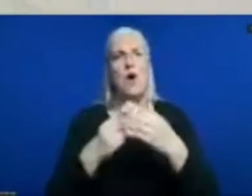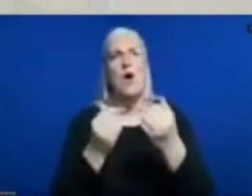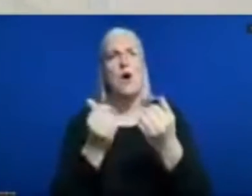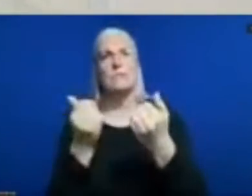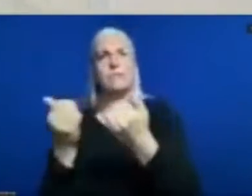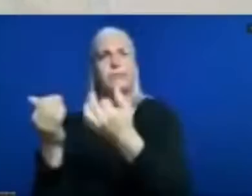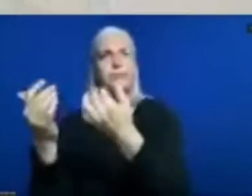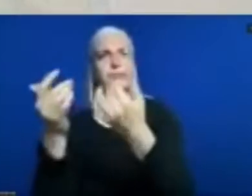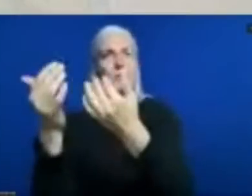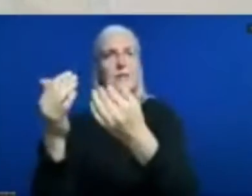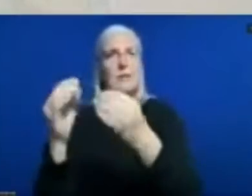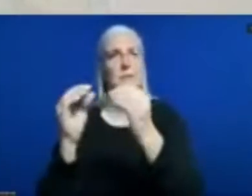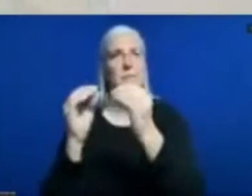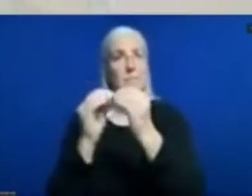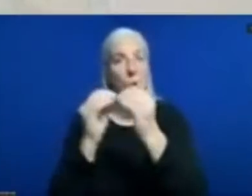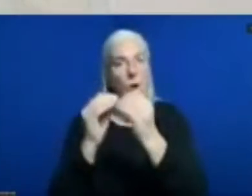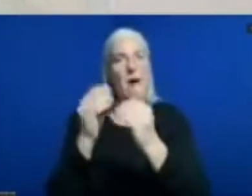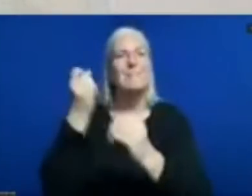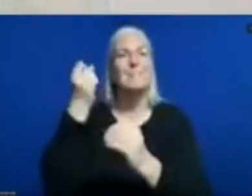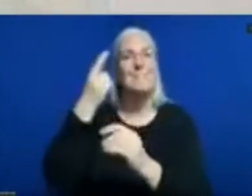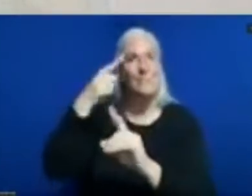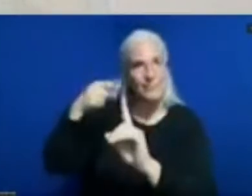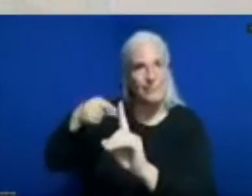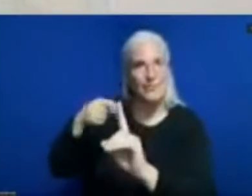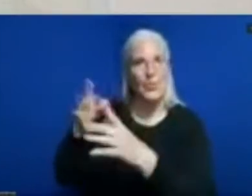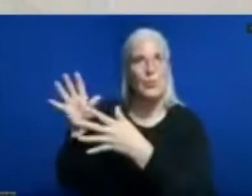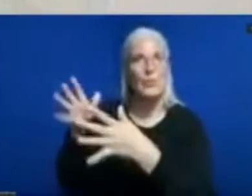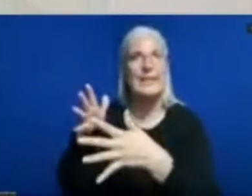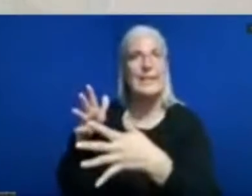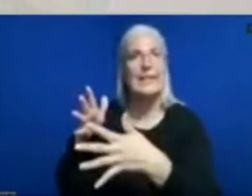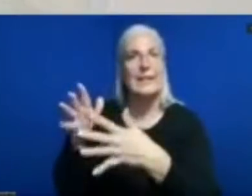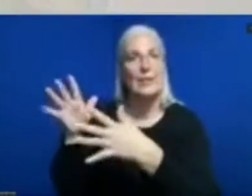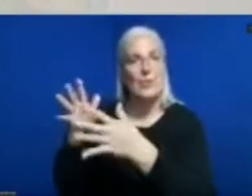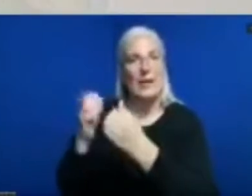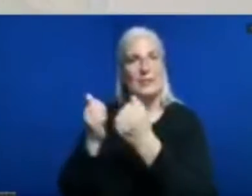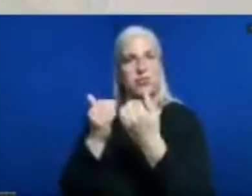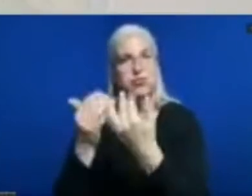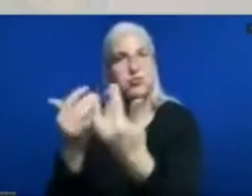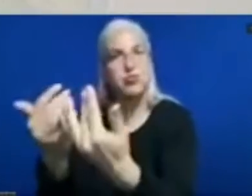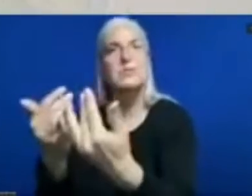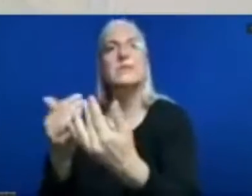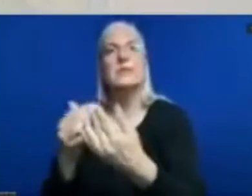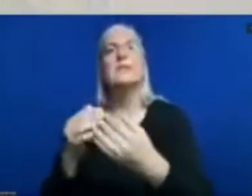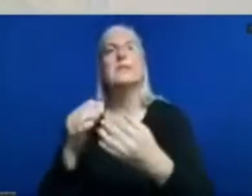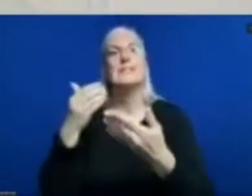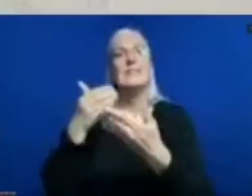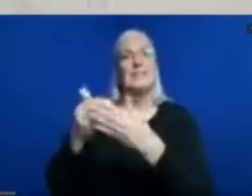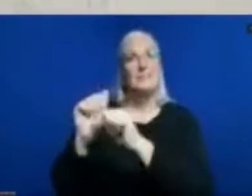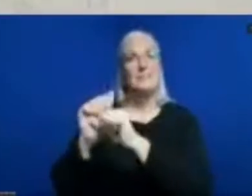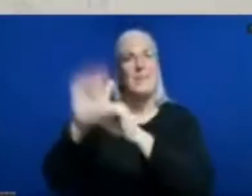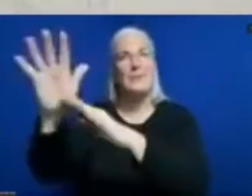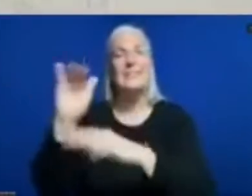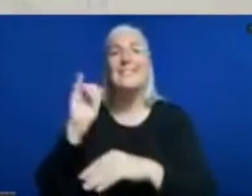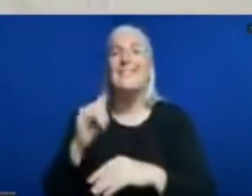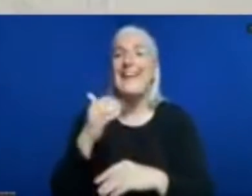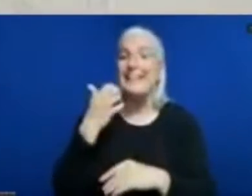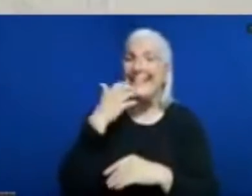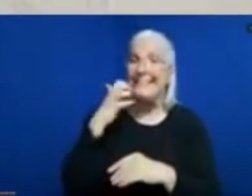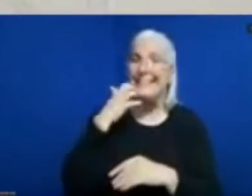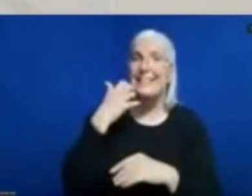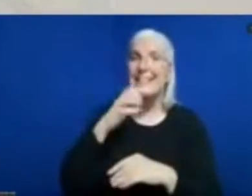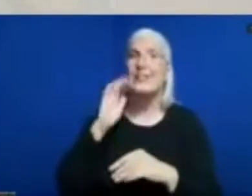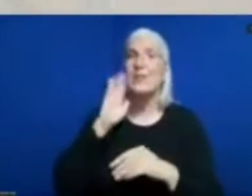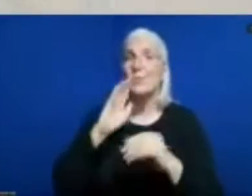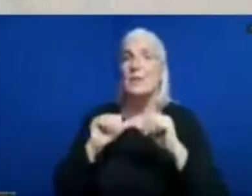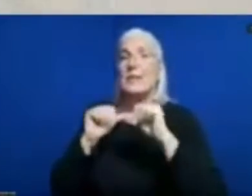fuels, a lot of heat being generated in there, and it continues to move at a steady rate, but not really any major runs moving north. Coming around the